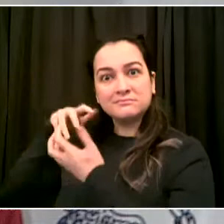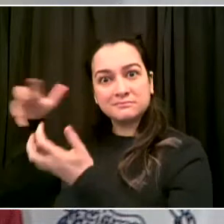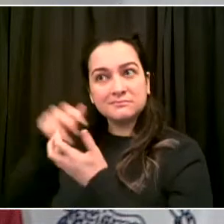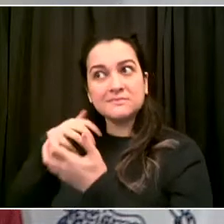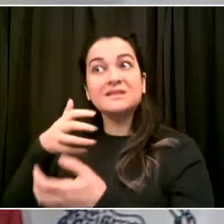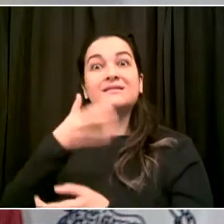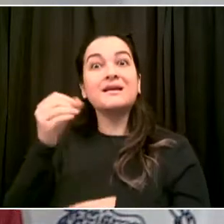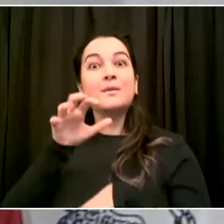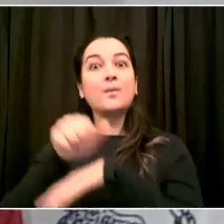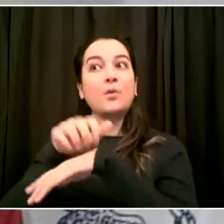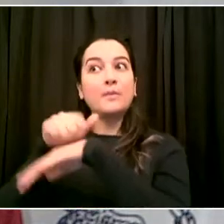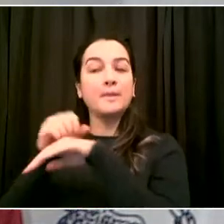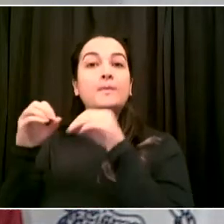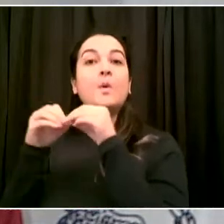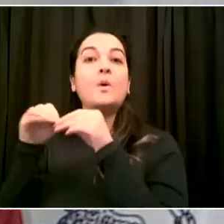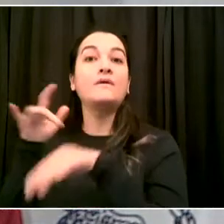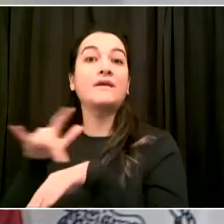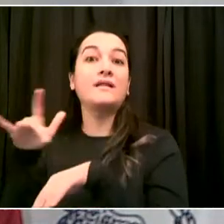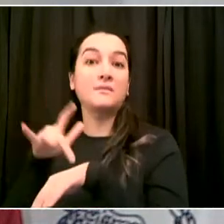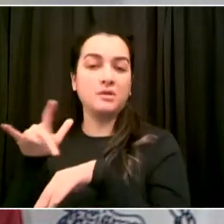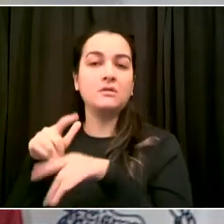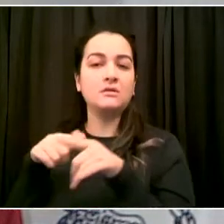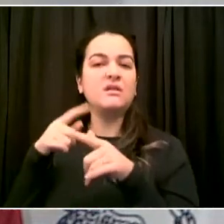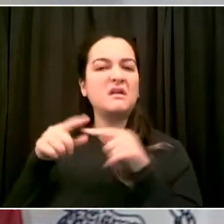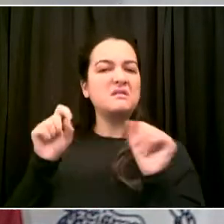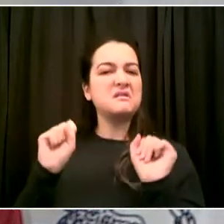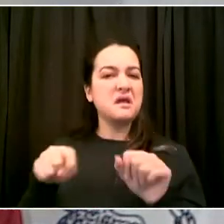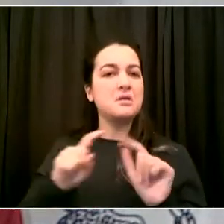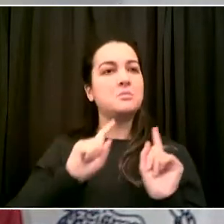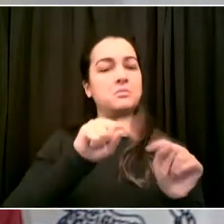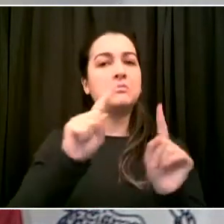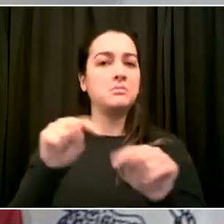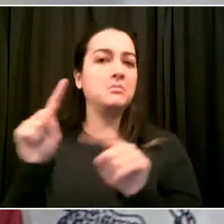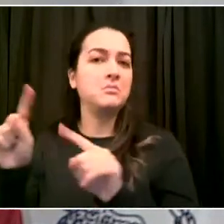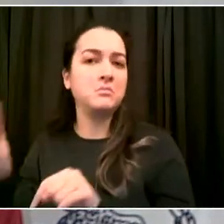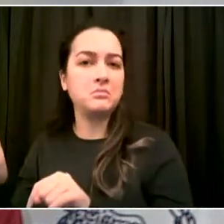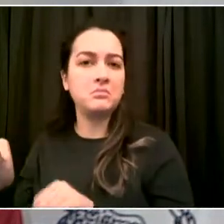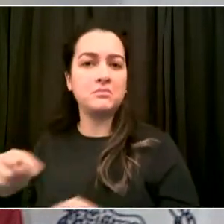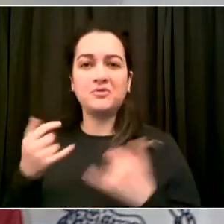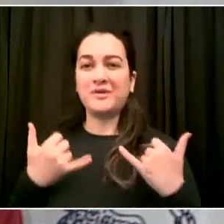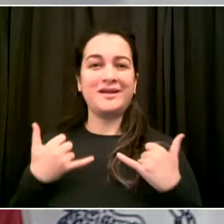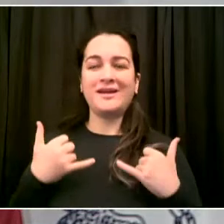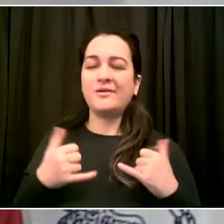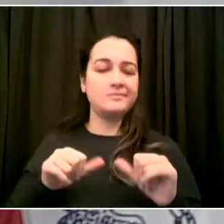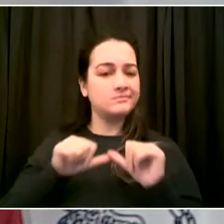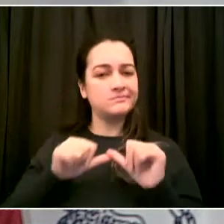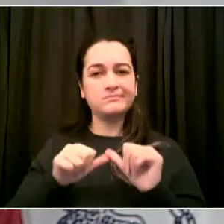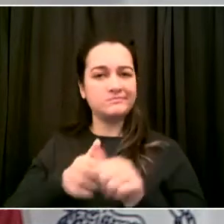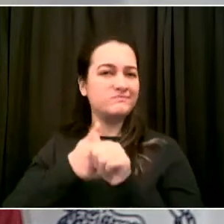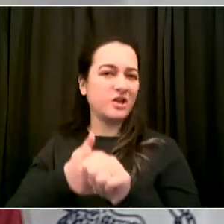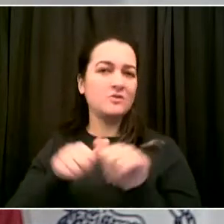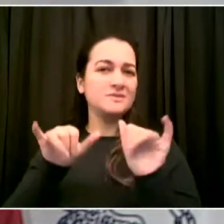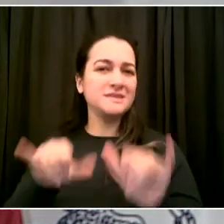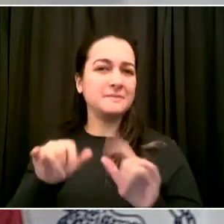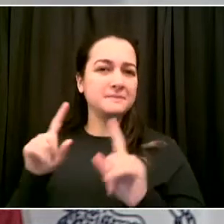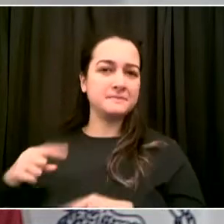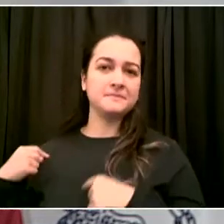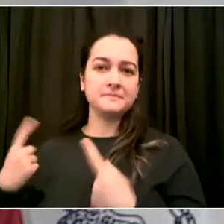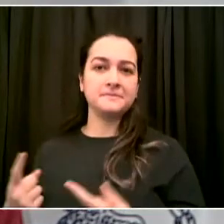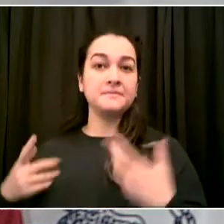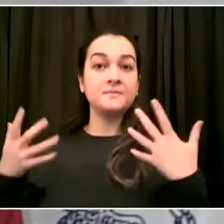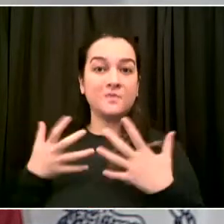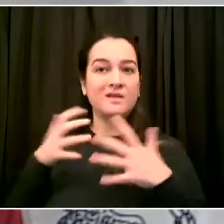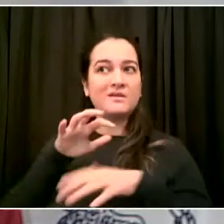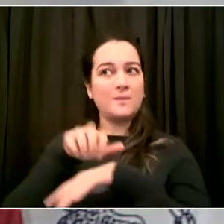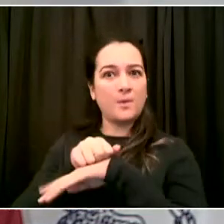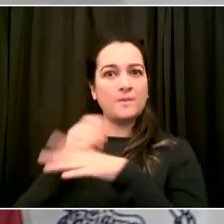appointment's being filled, so clearly seniors and everyone filling up those appointments constantly, getting to them, having a good experience. But as we get supply, we want to